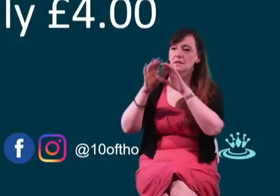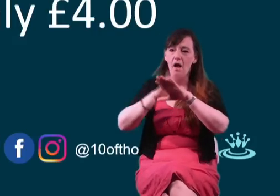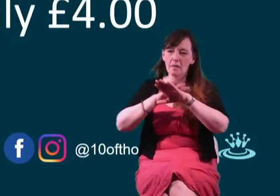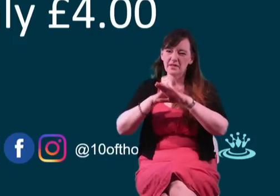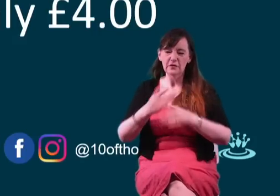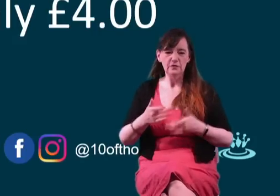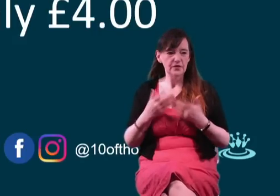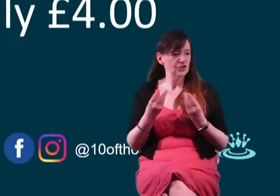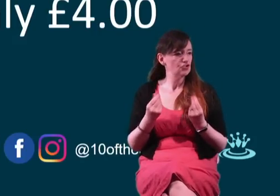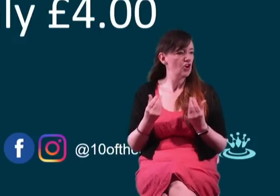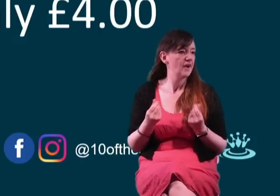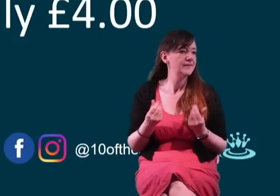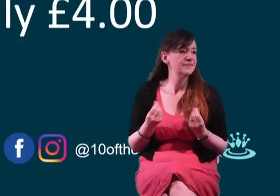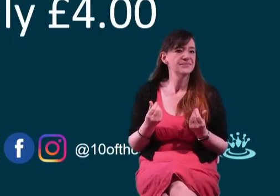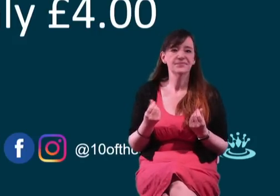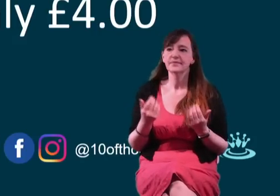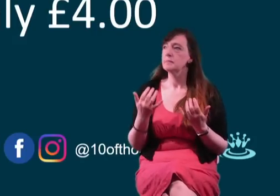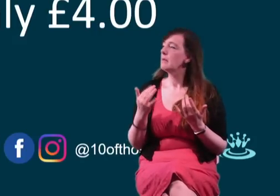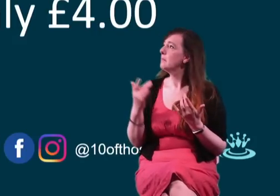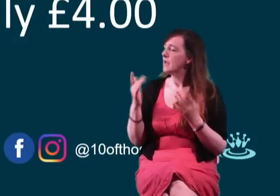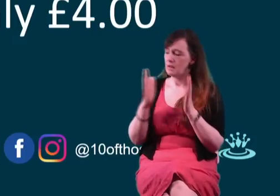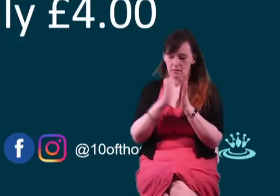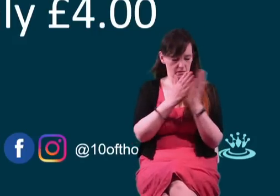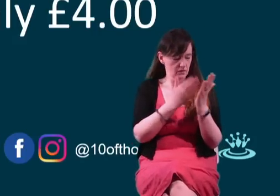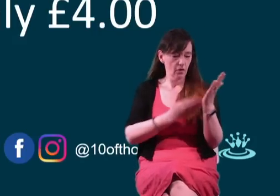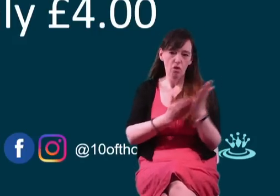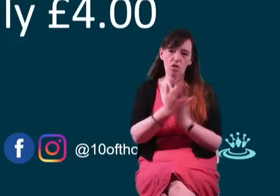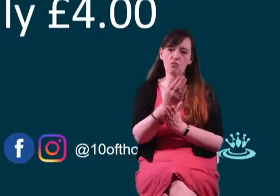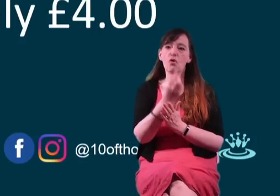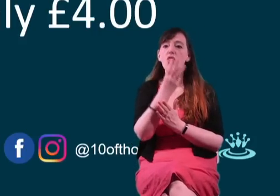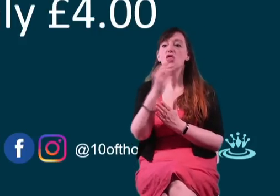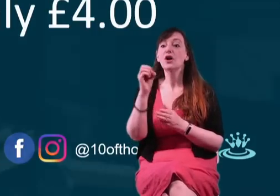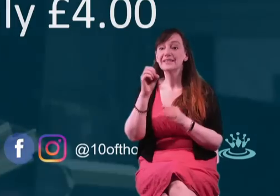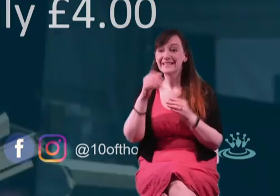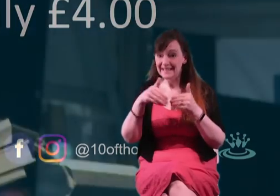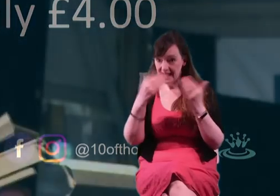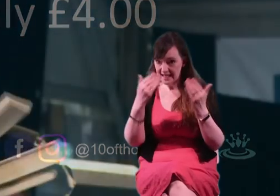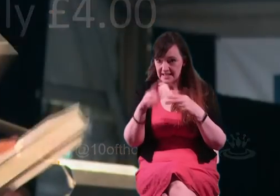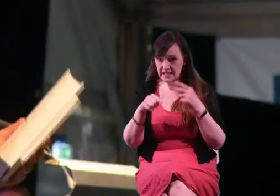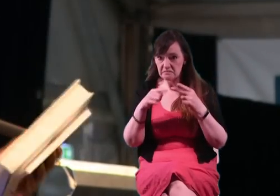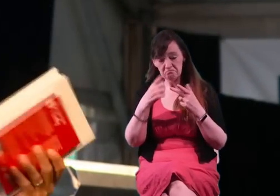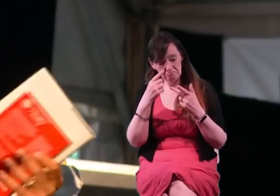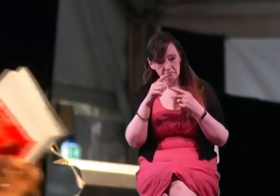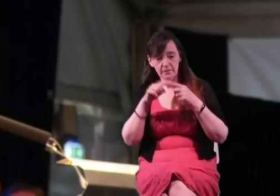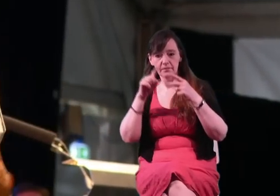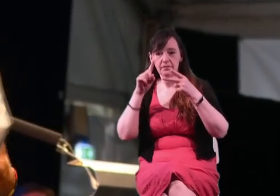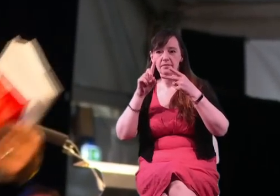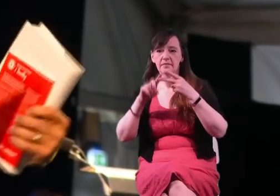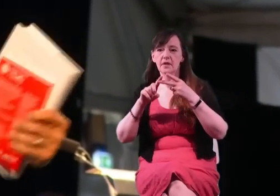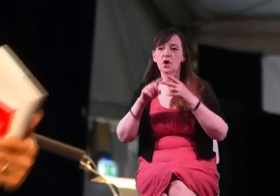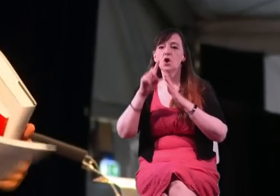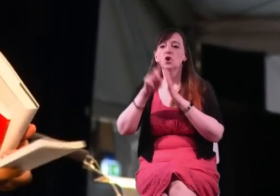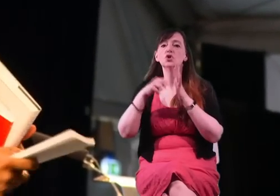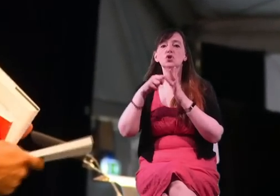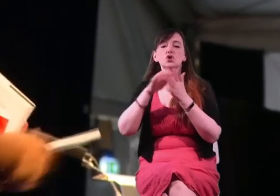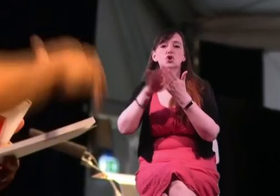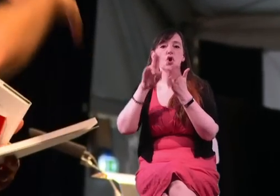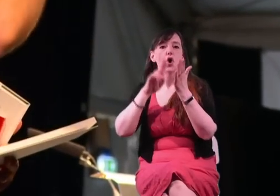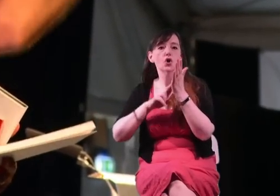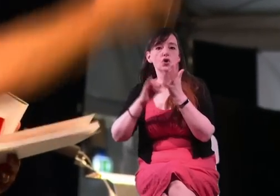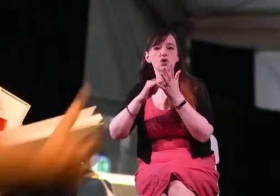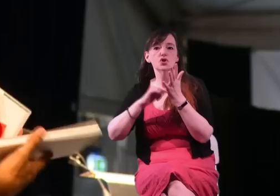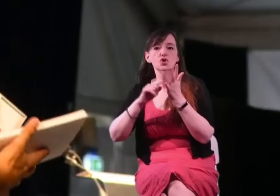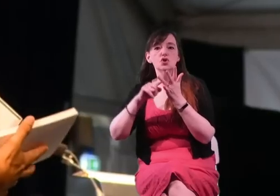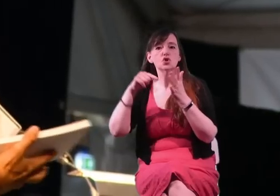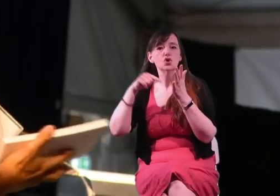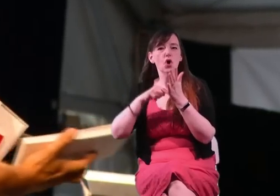days or so going through the book for yourself? John Stott, many of us will remember his ministry here at Keswick,